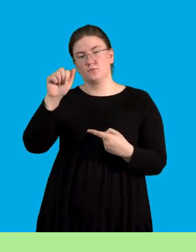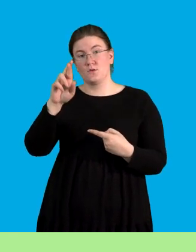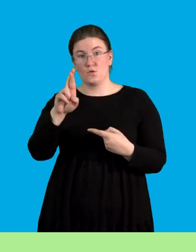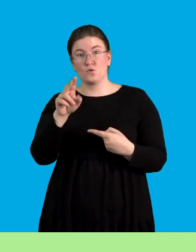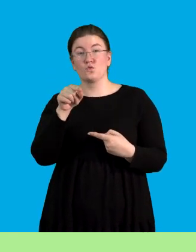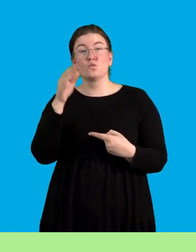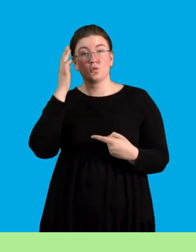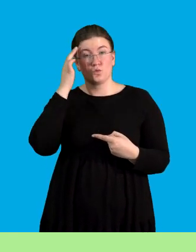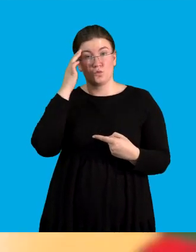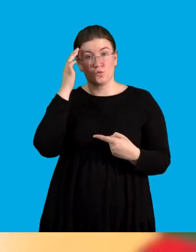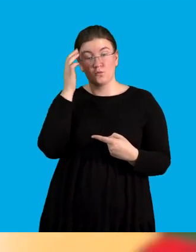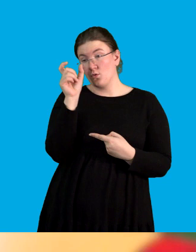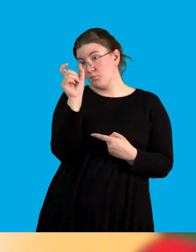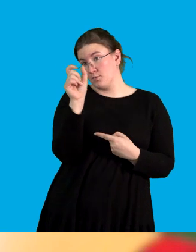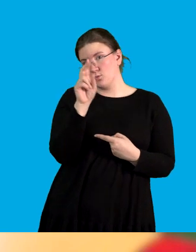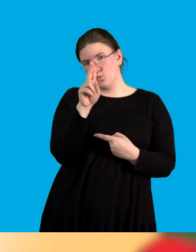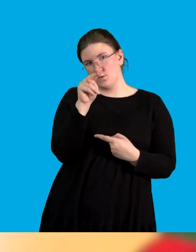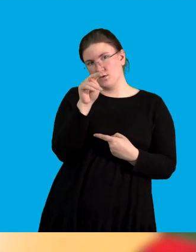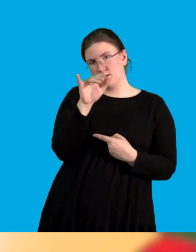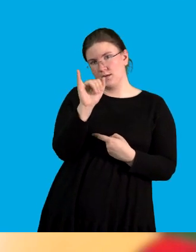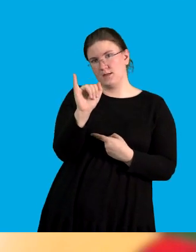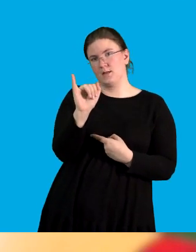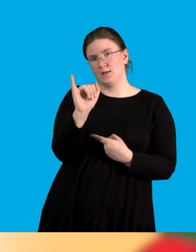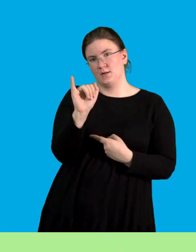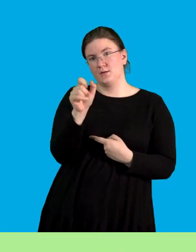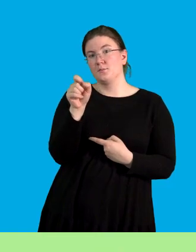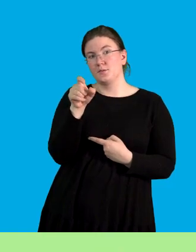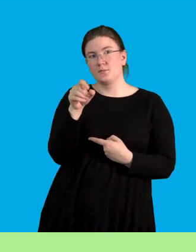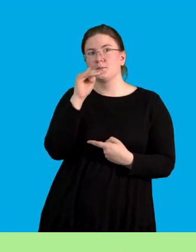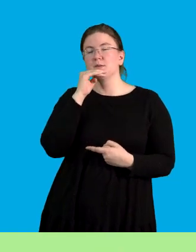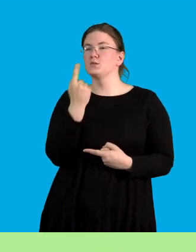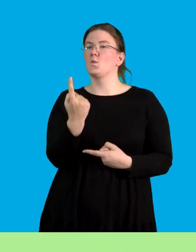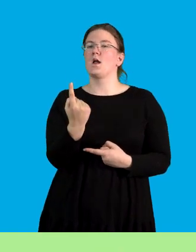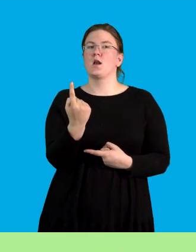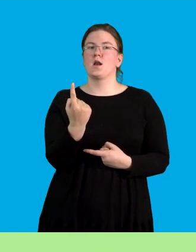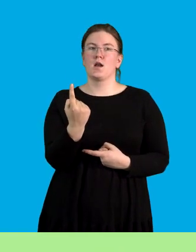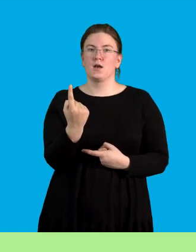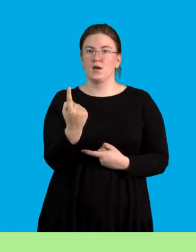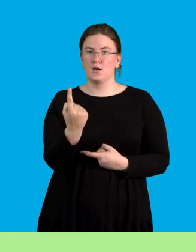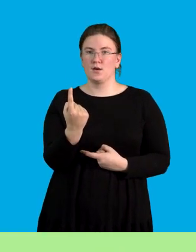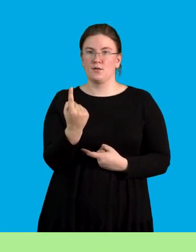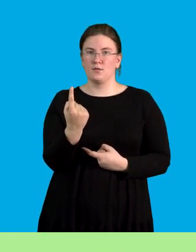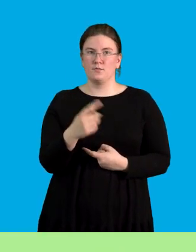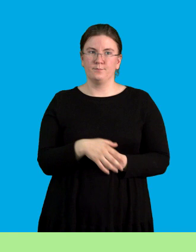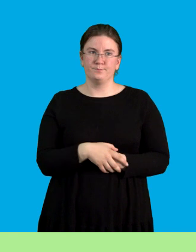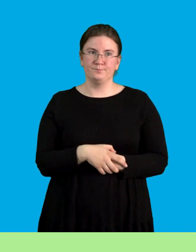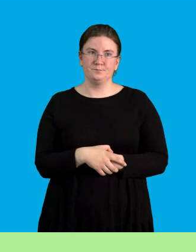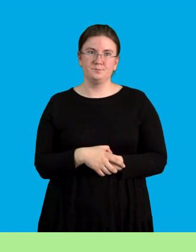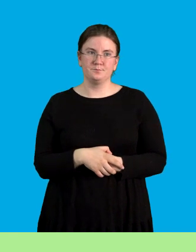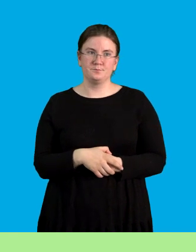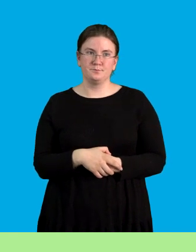And if you know your prefixes, you'll see that there's the prefix uni there, which means one.